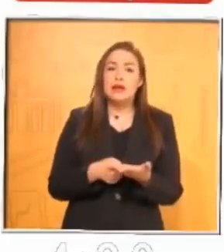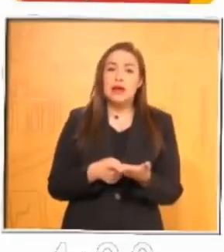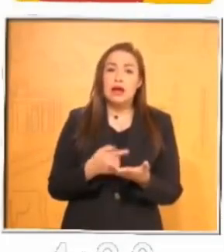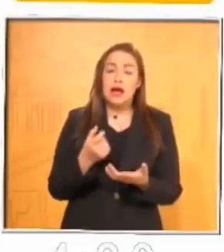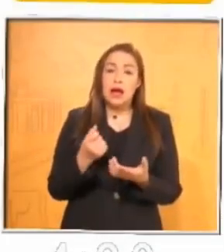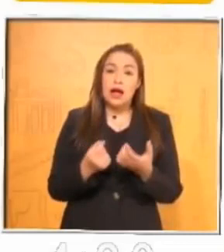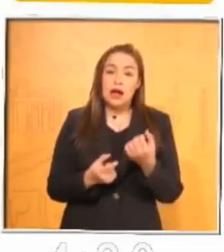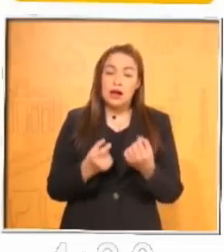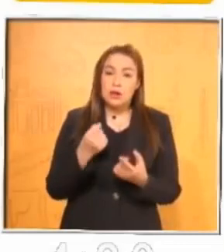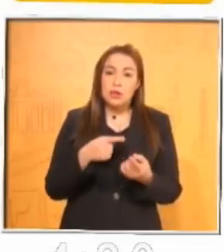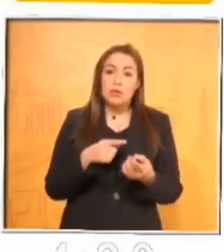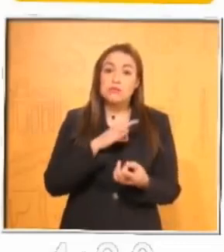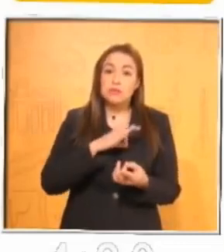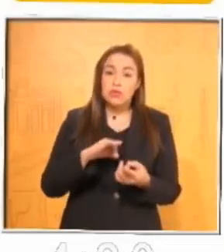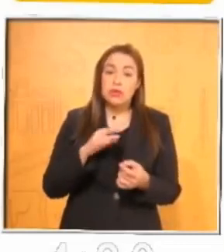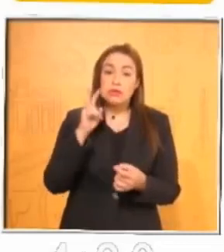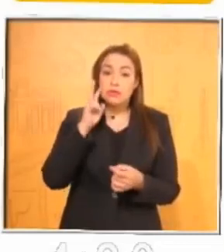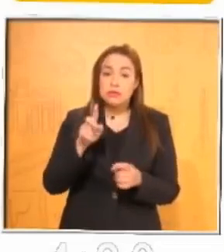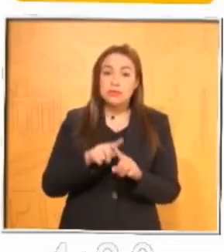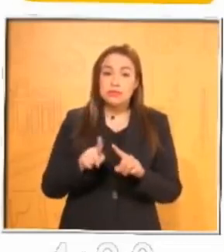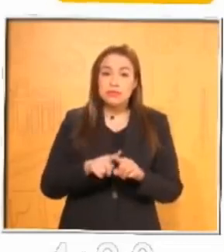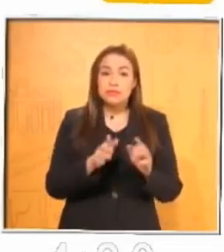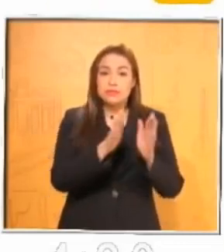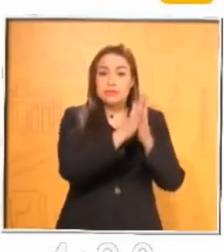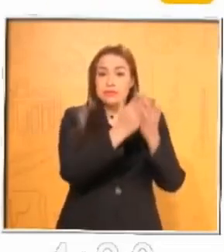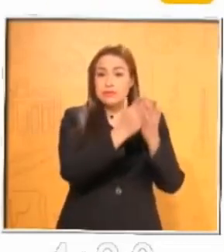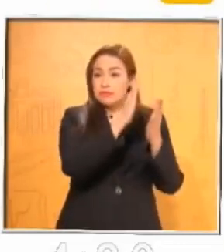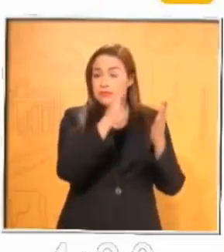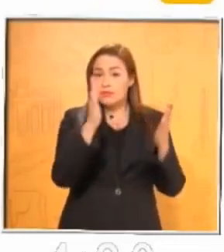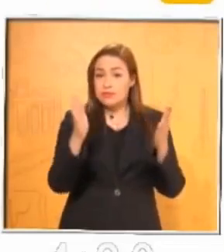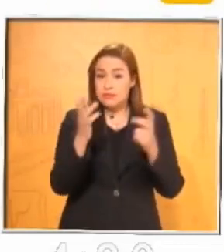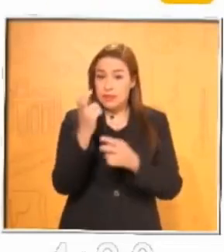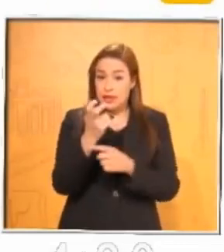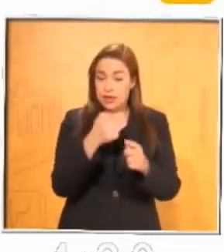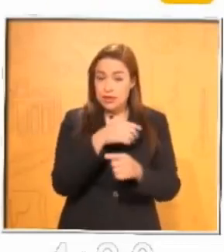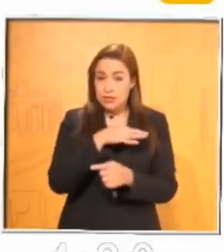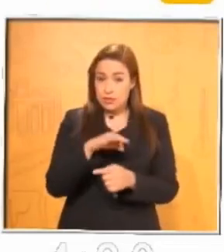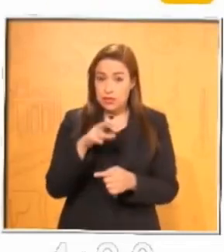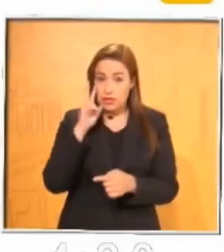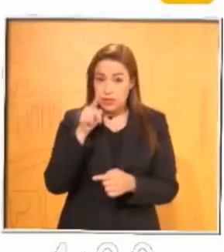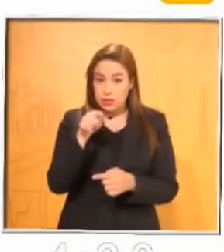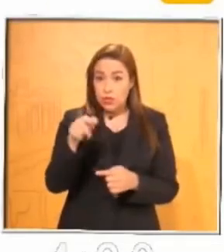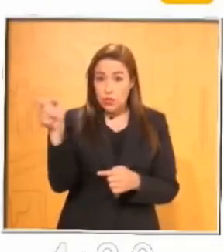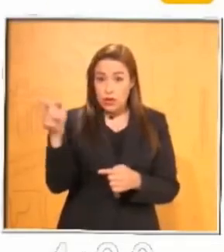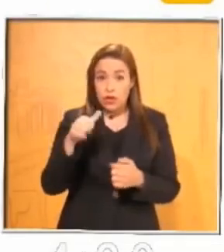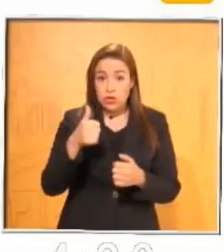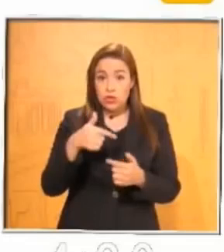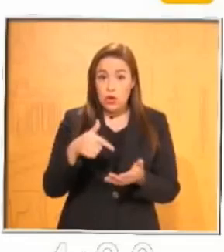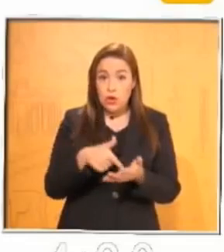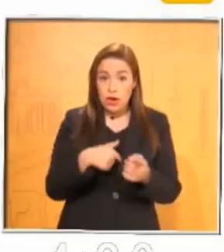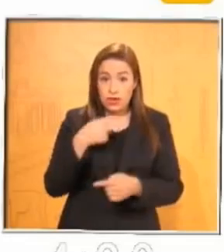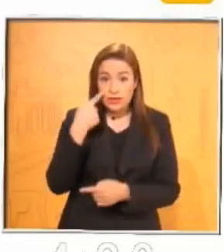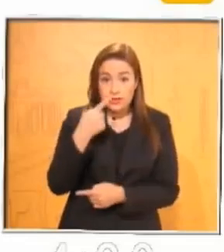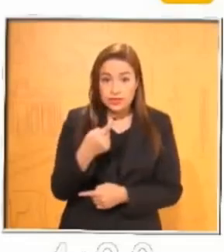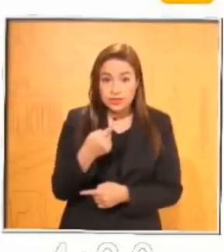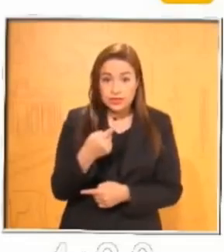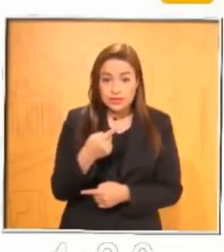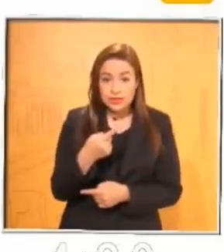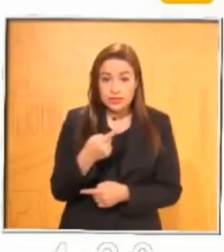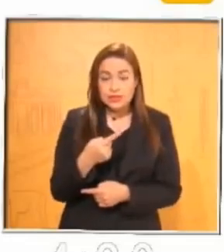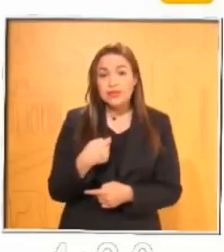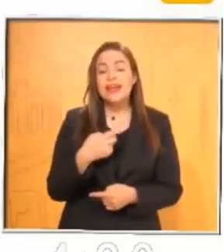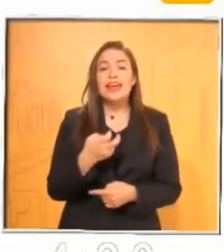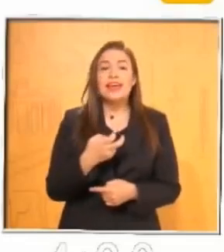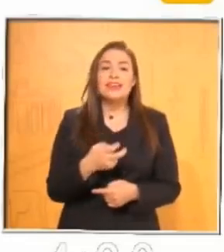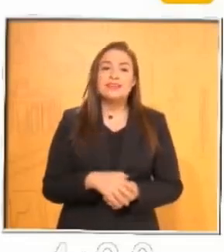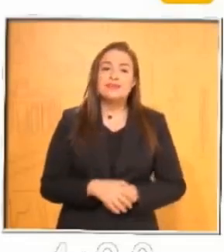plain ridiculousness. Is this comic familiar to you? Have you seen it? I'm sure